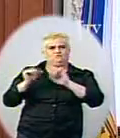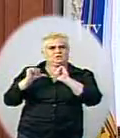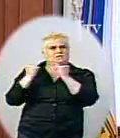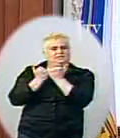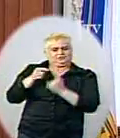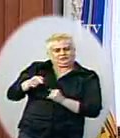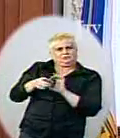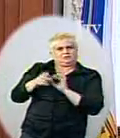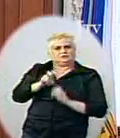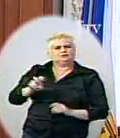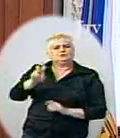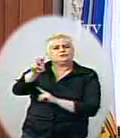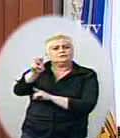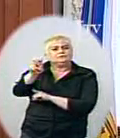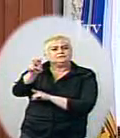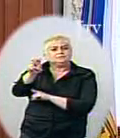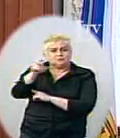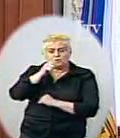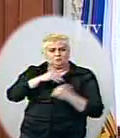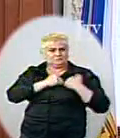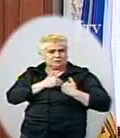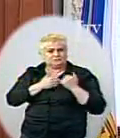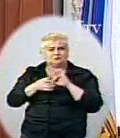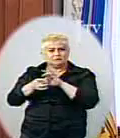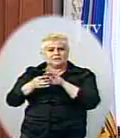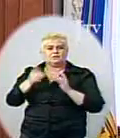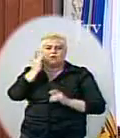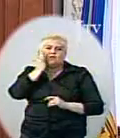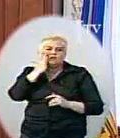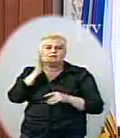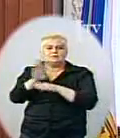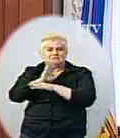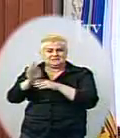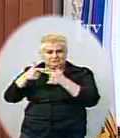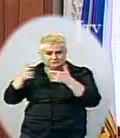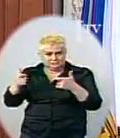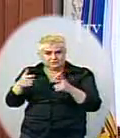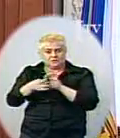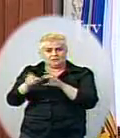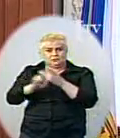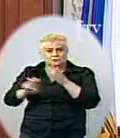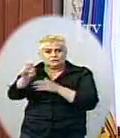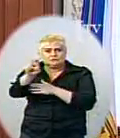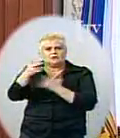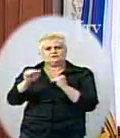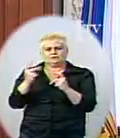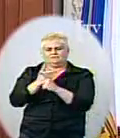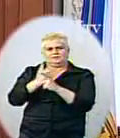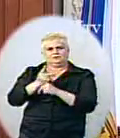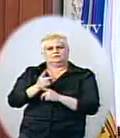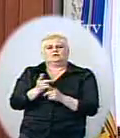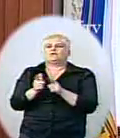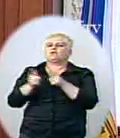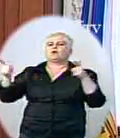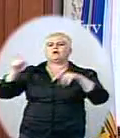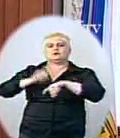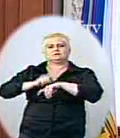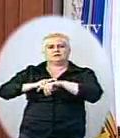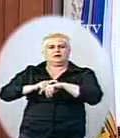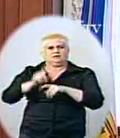which will involve tourism operators and experts in developing and implementing a long-term tourism